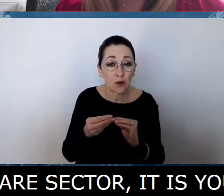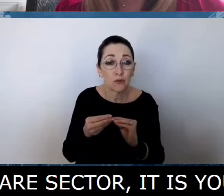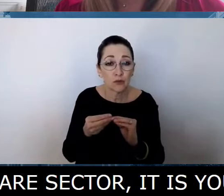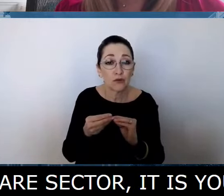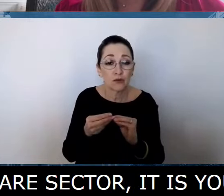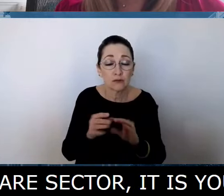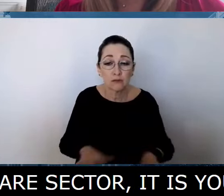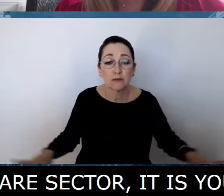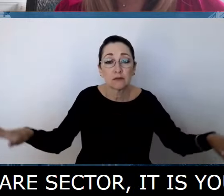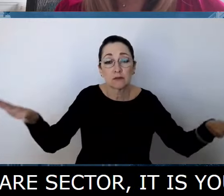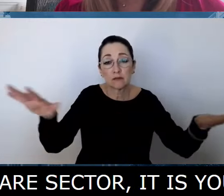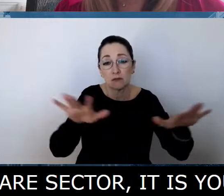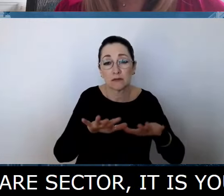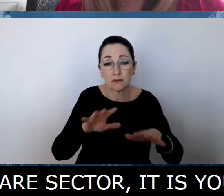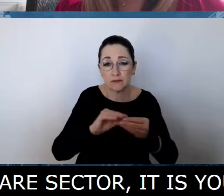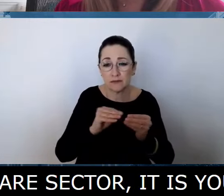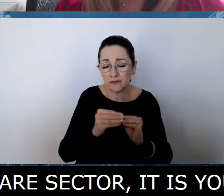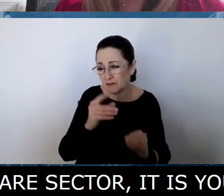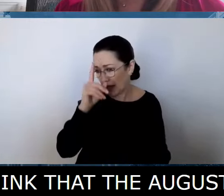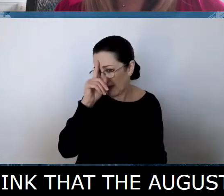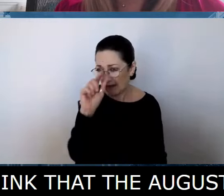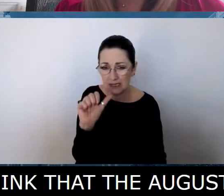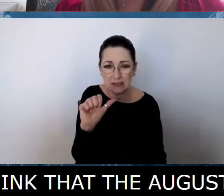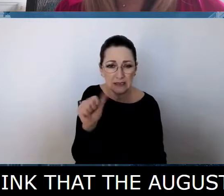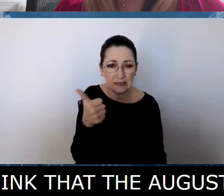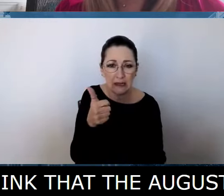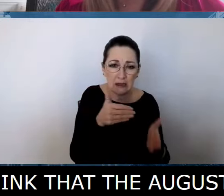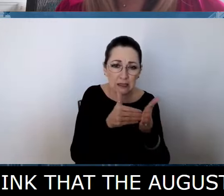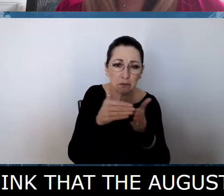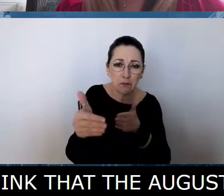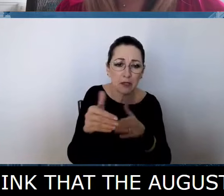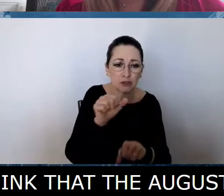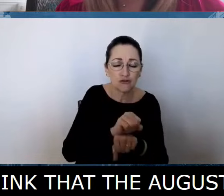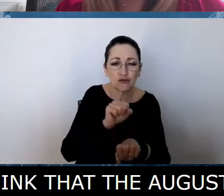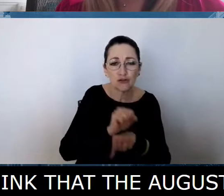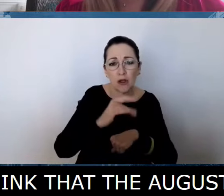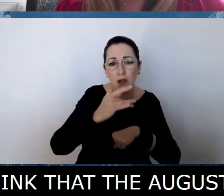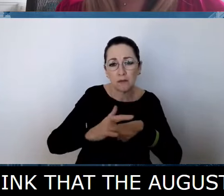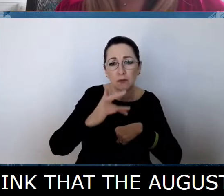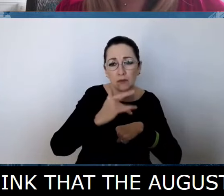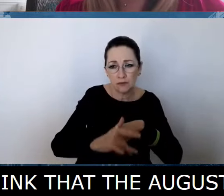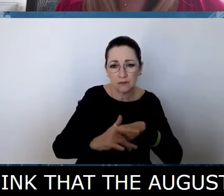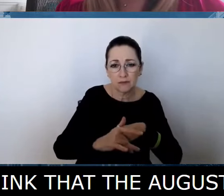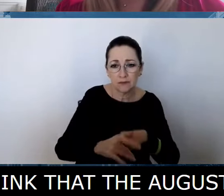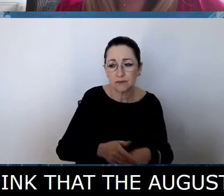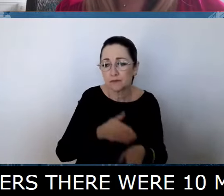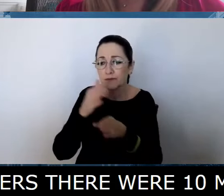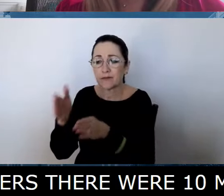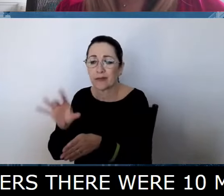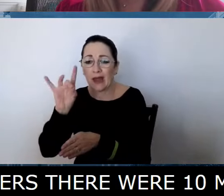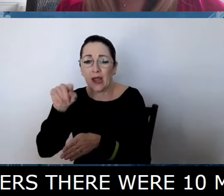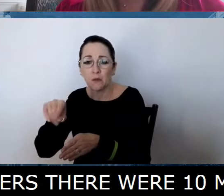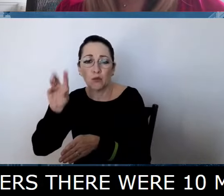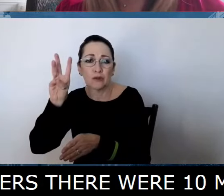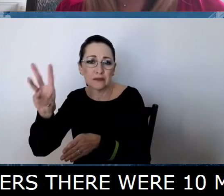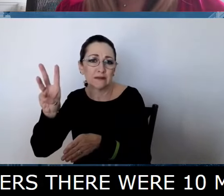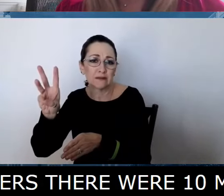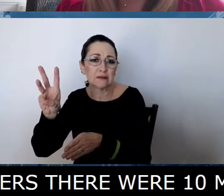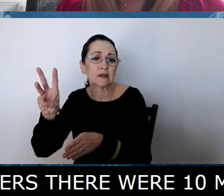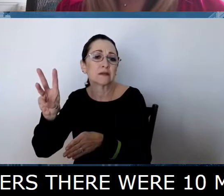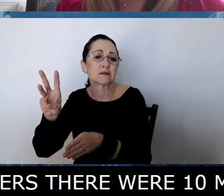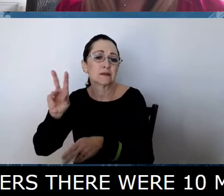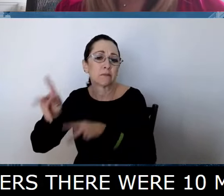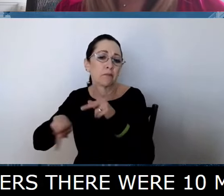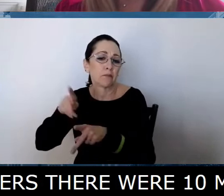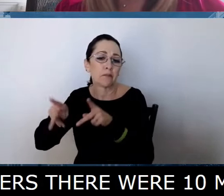national numbers, there were 10 million job openings and 8.6 million people looking for work.